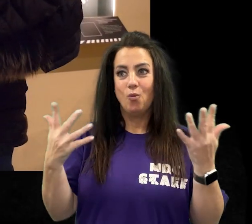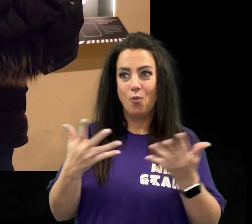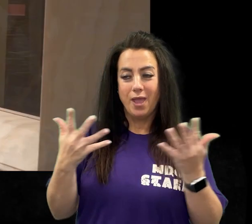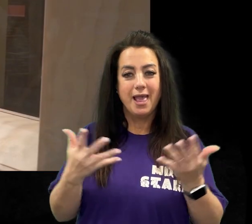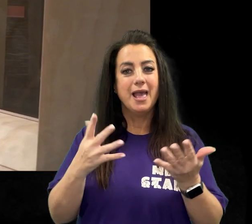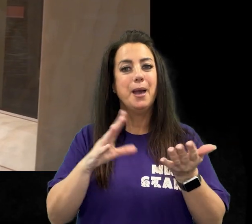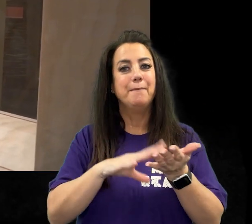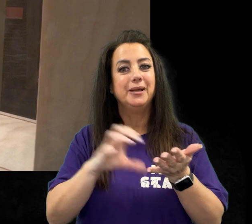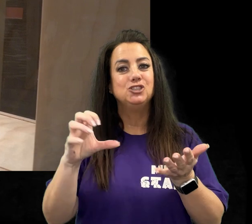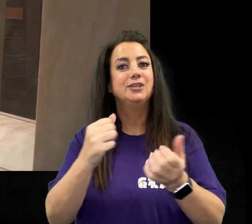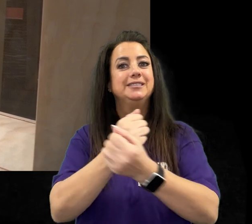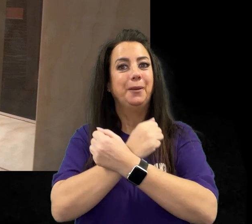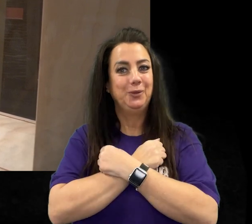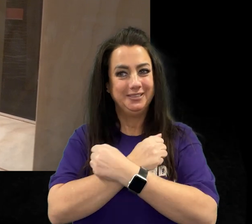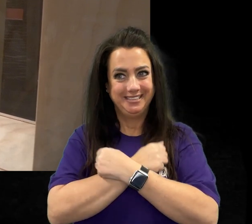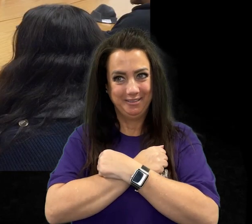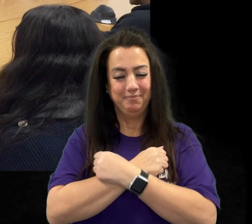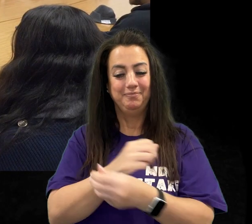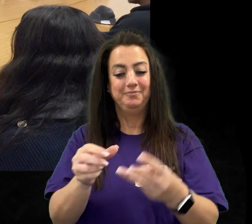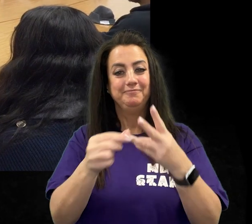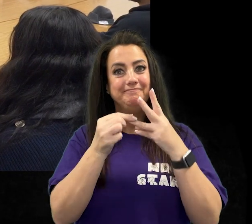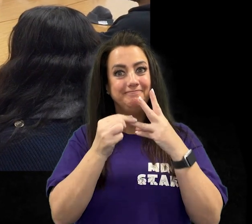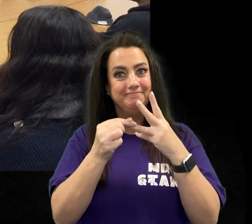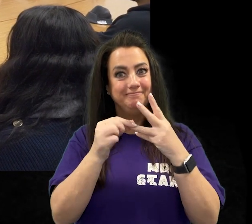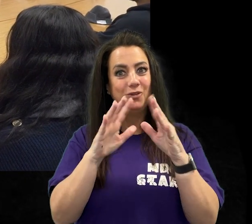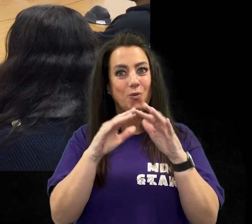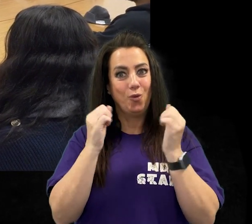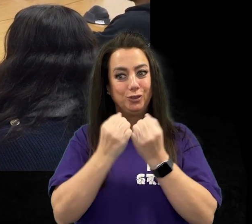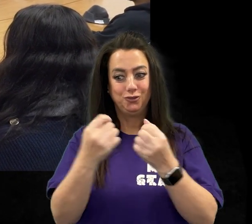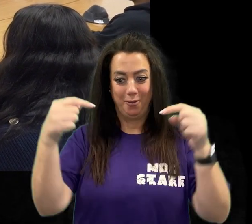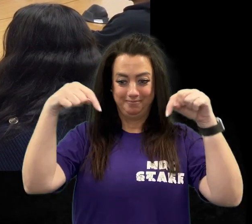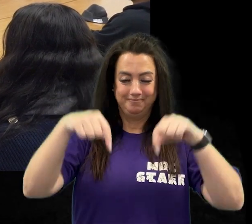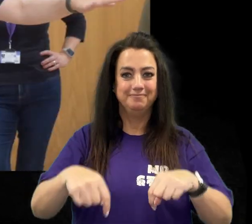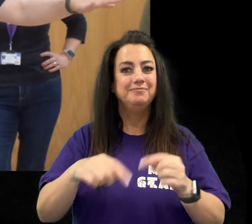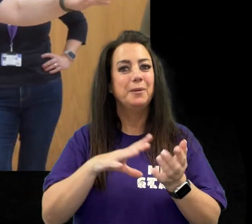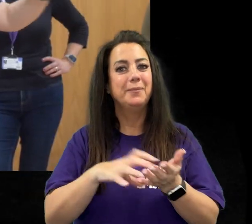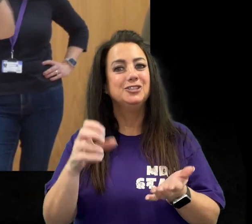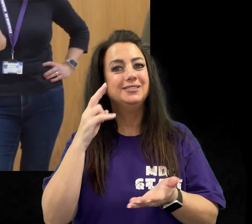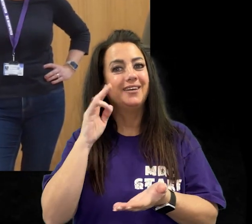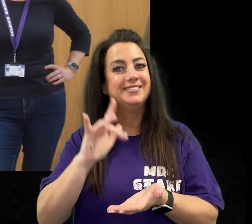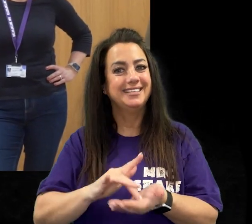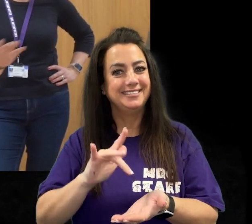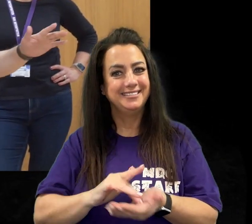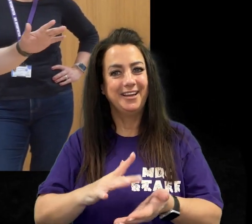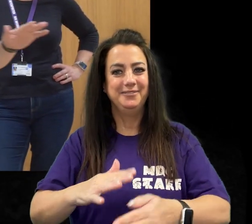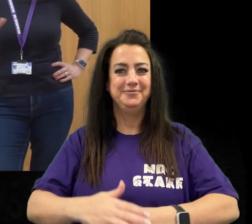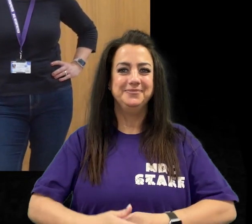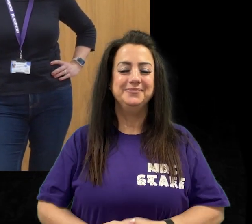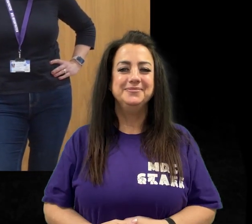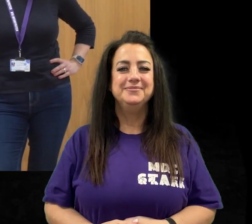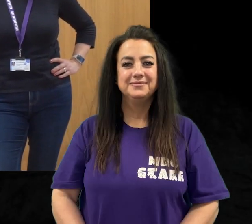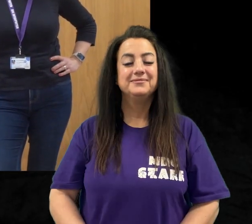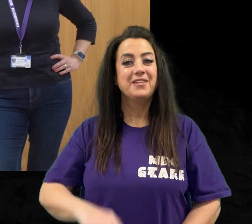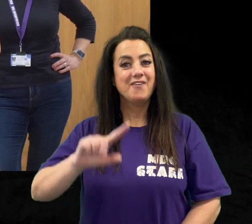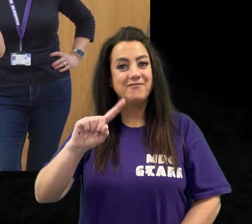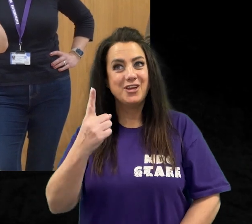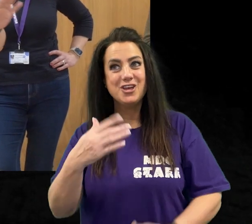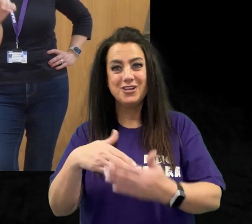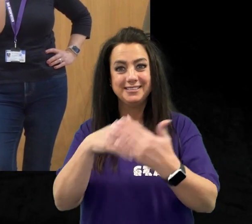in Manchester Museum, and then the third and final workshop was at the Manchester Deaf